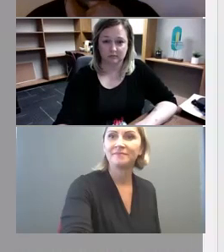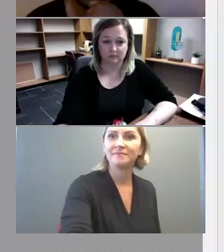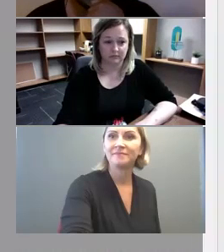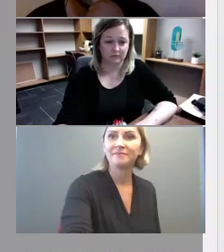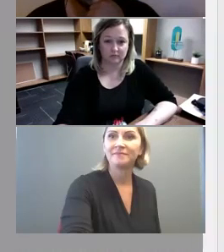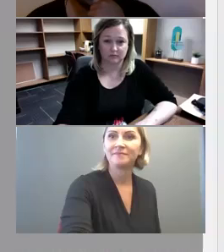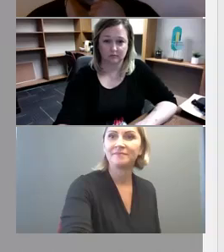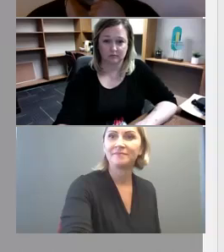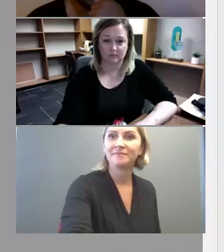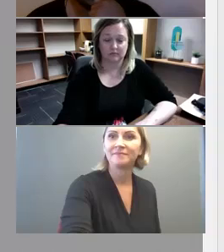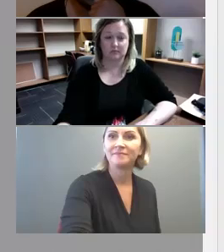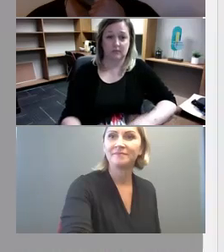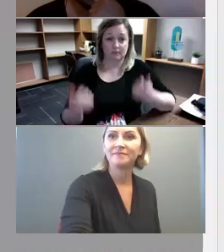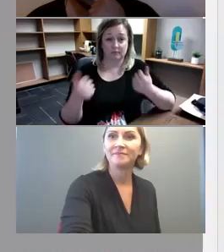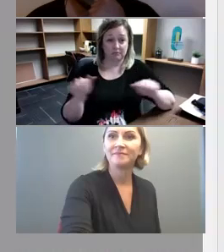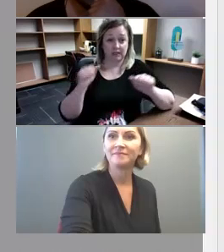any ideas?